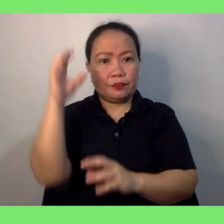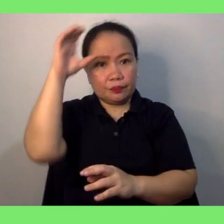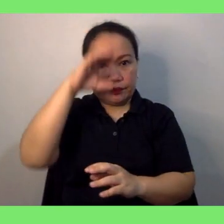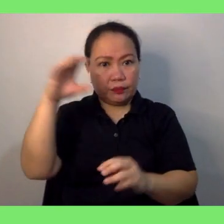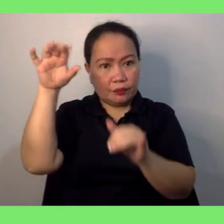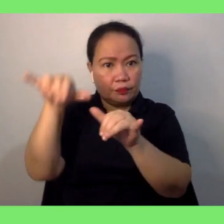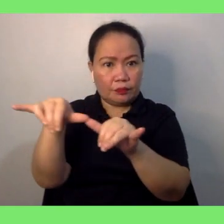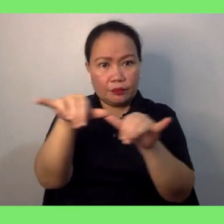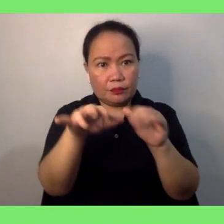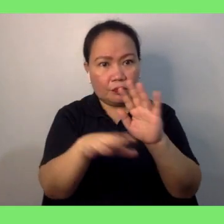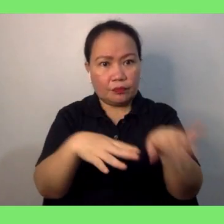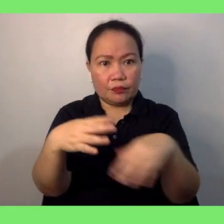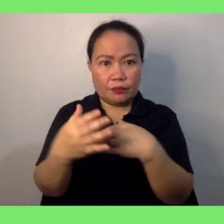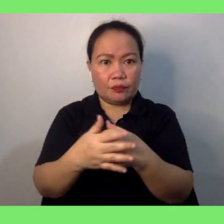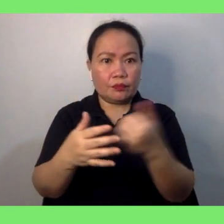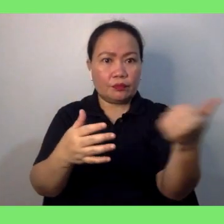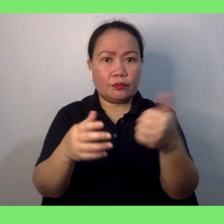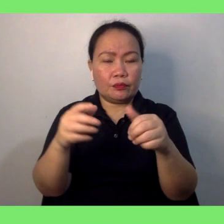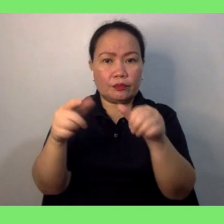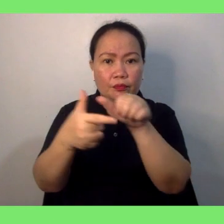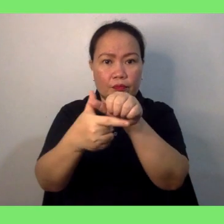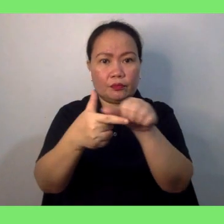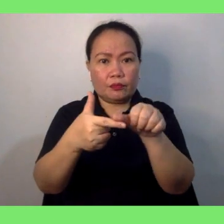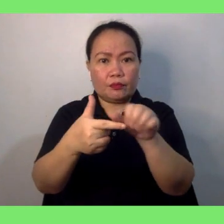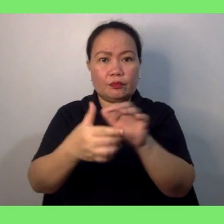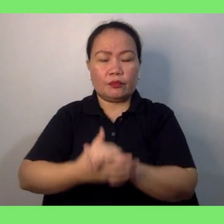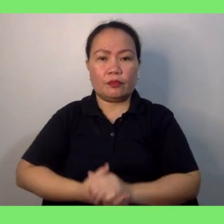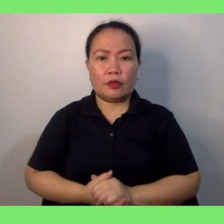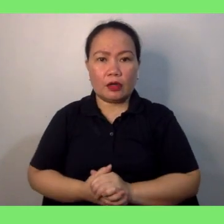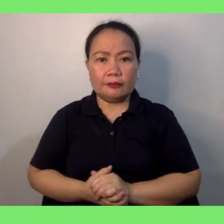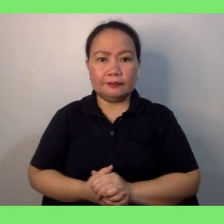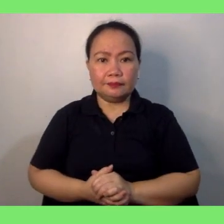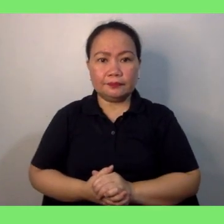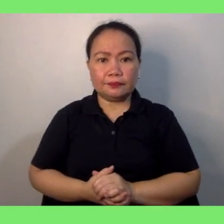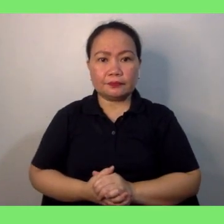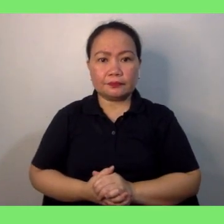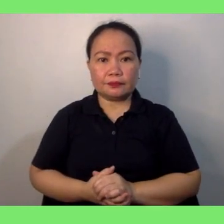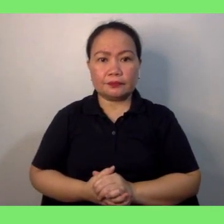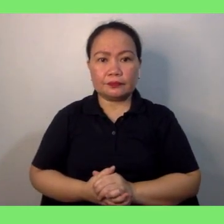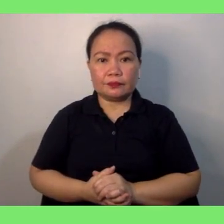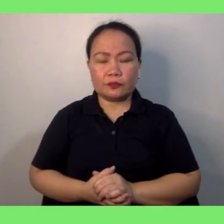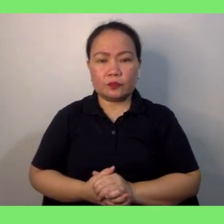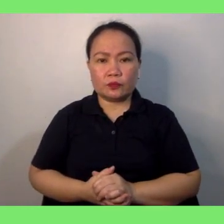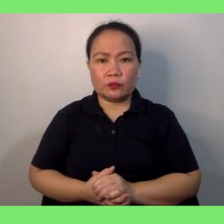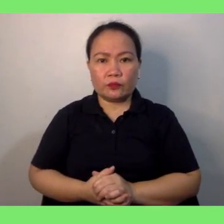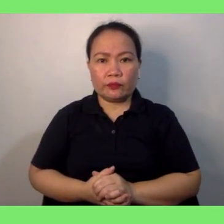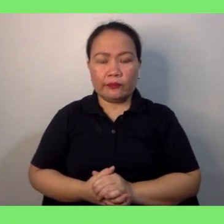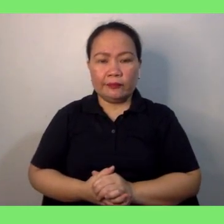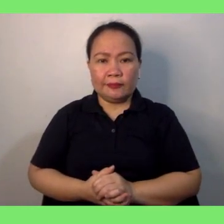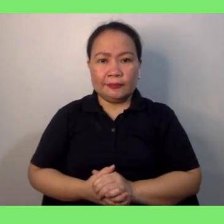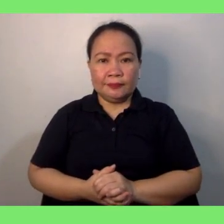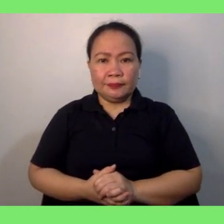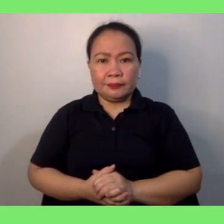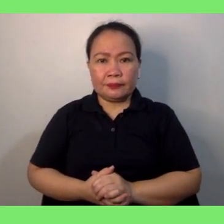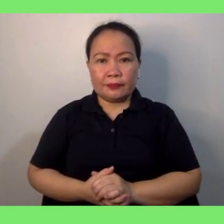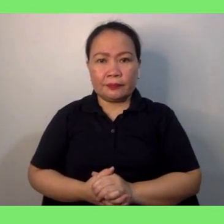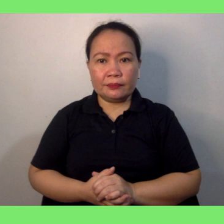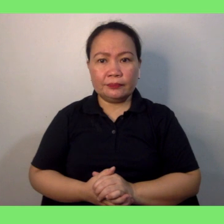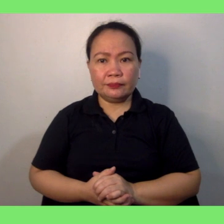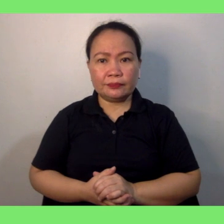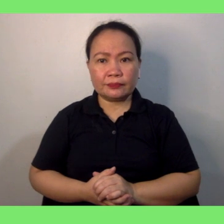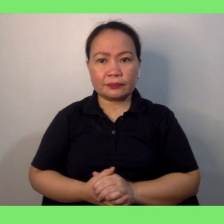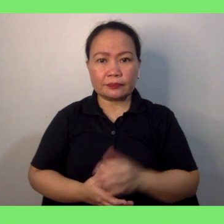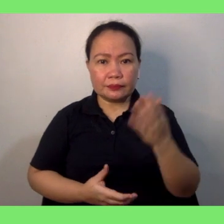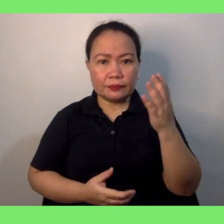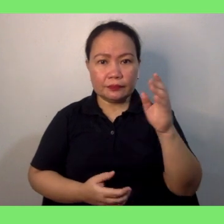So, you may apply those concepts ng angle pairs and angle pair relationship. So,